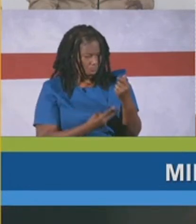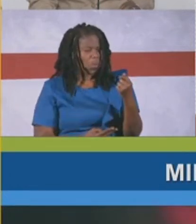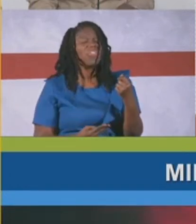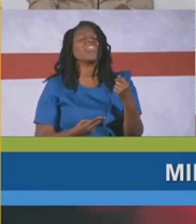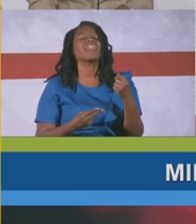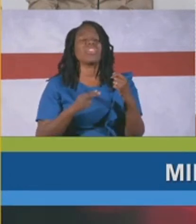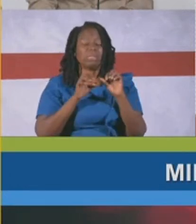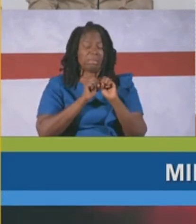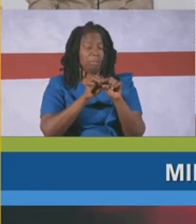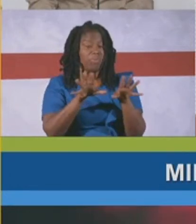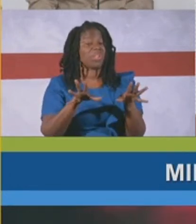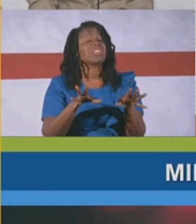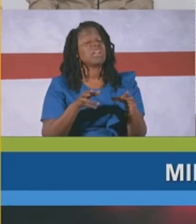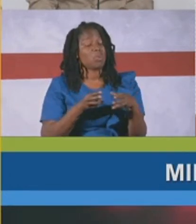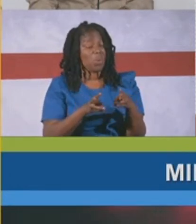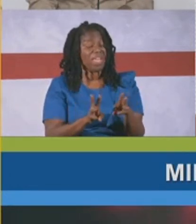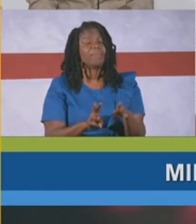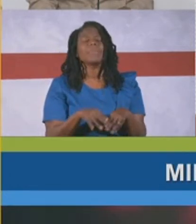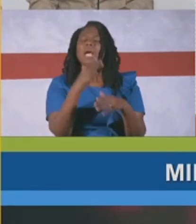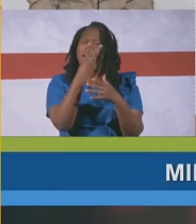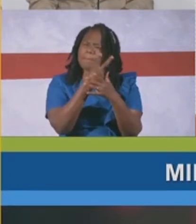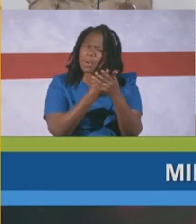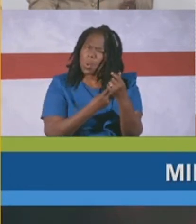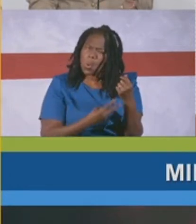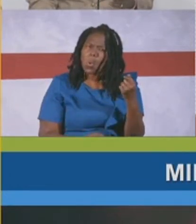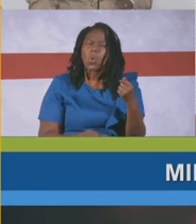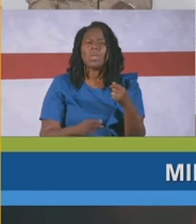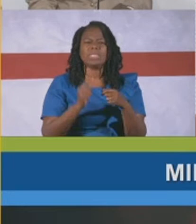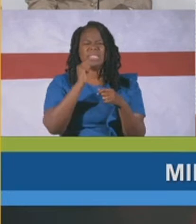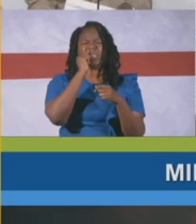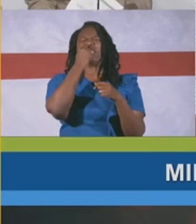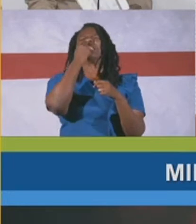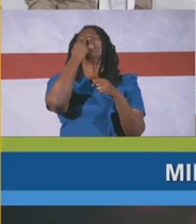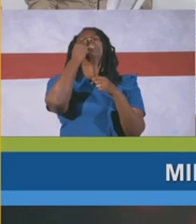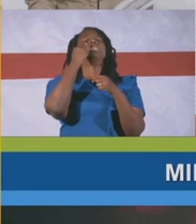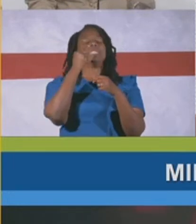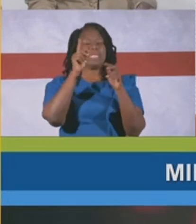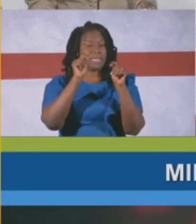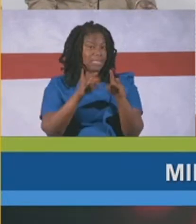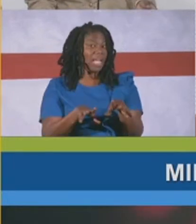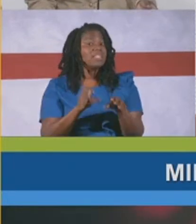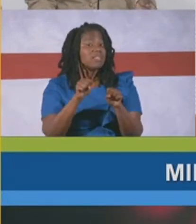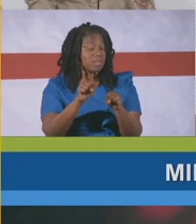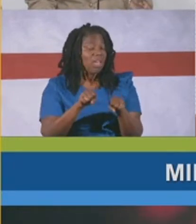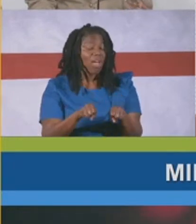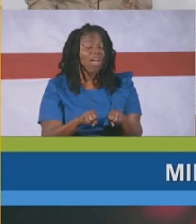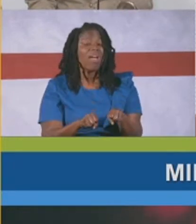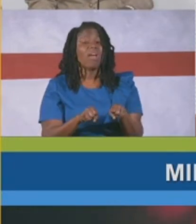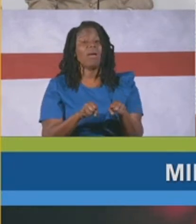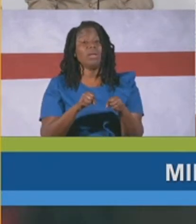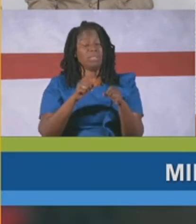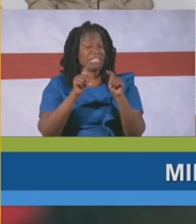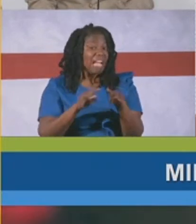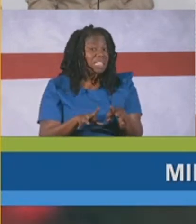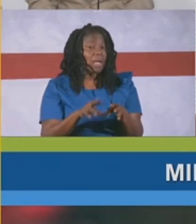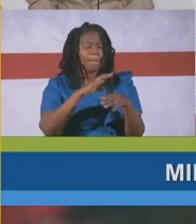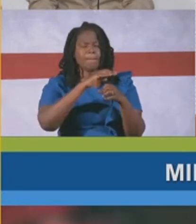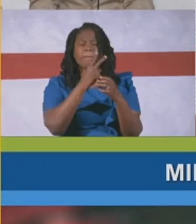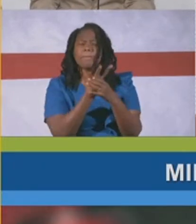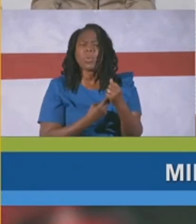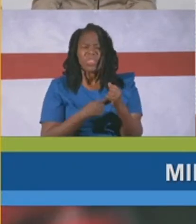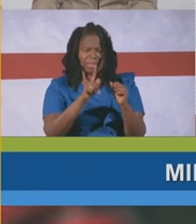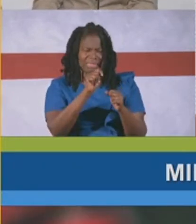addition, we can use sputum tests, and of course, we use the nasal and throat swabs for COVID-19.